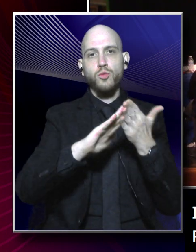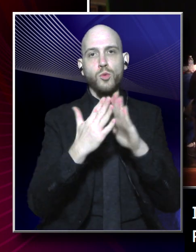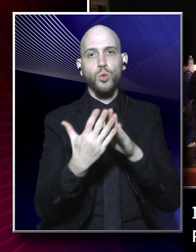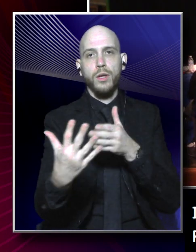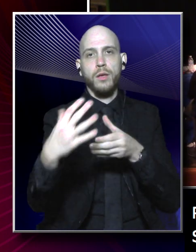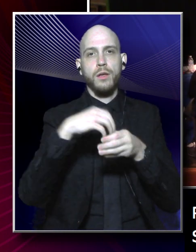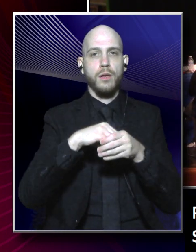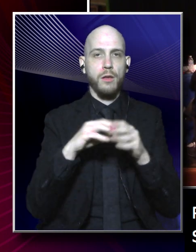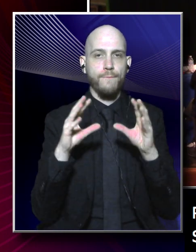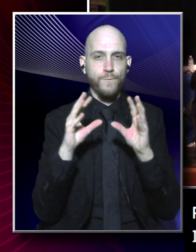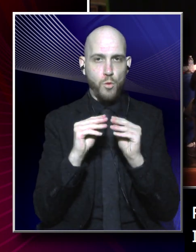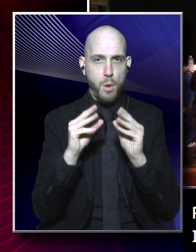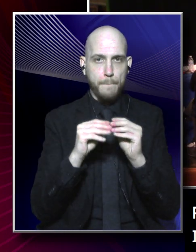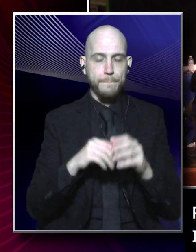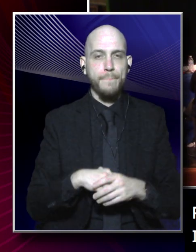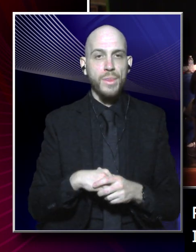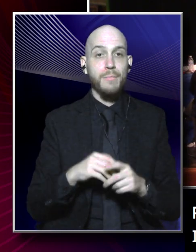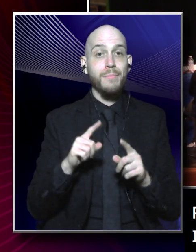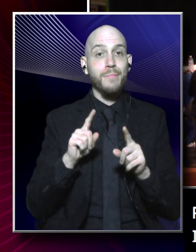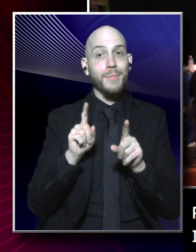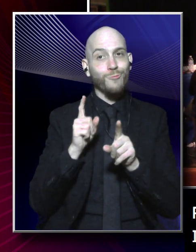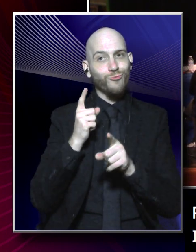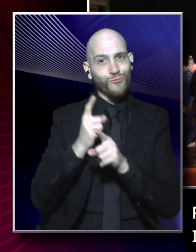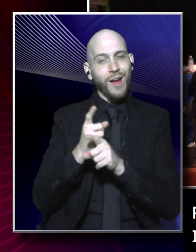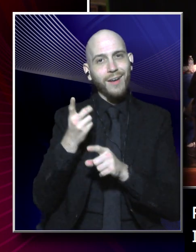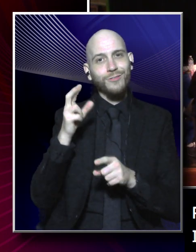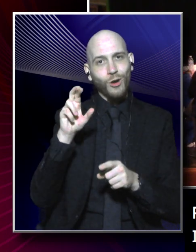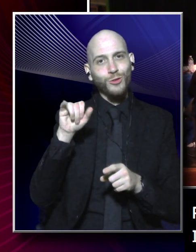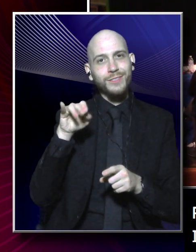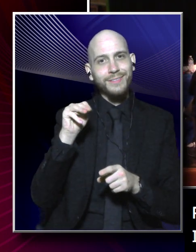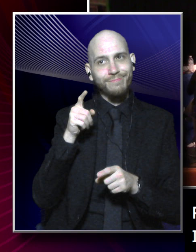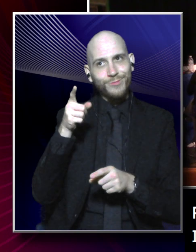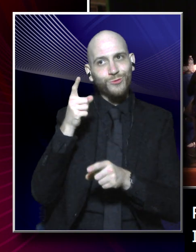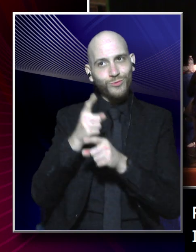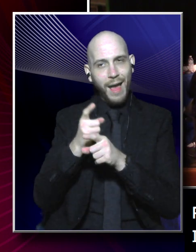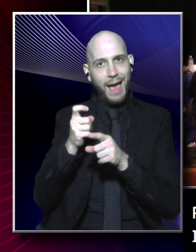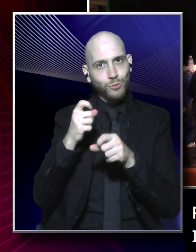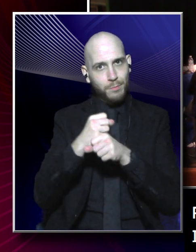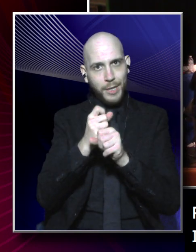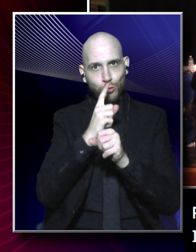with the right verbiage, like you said, Dr. Sims. But yes.